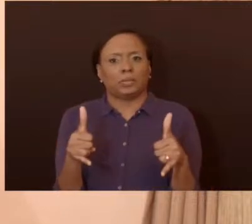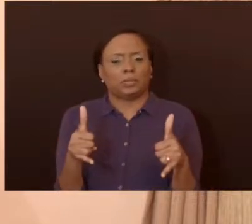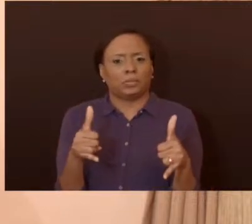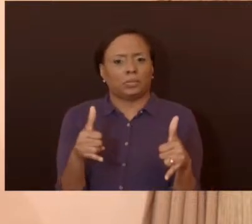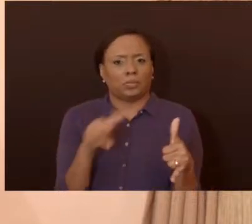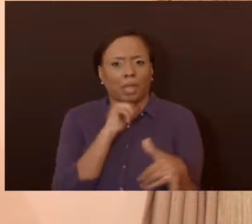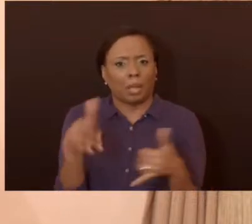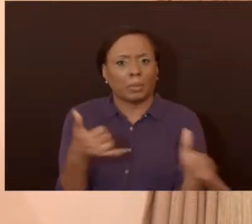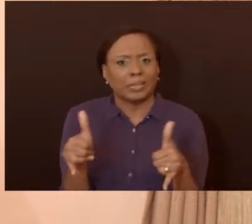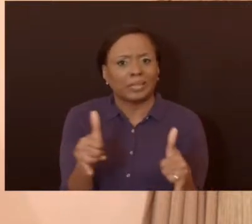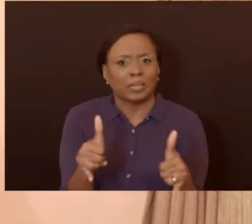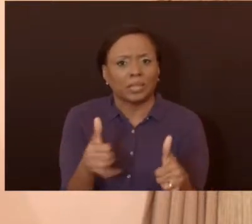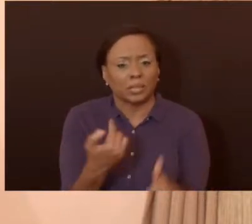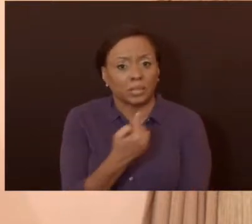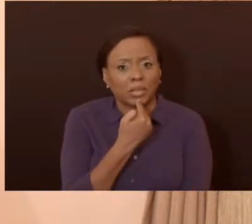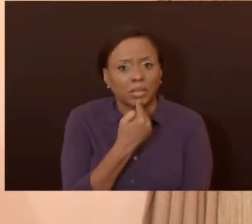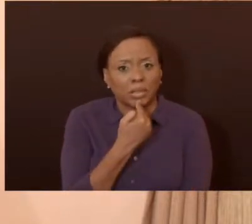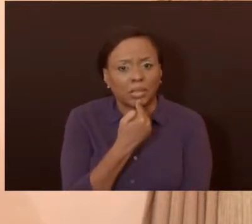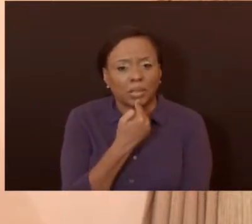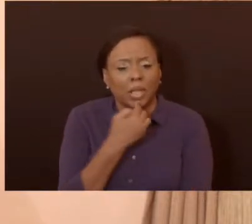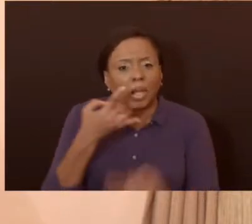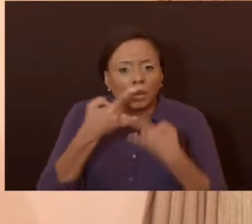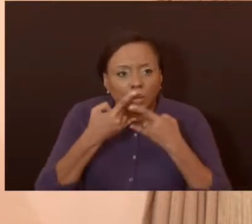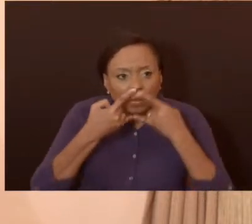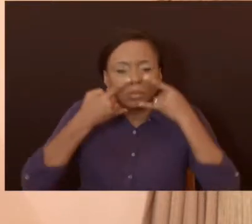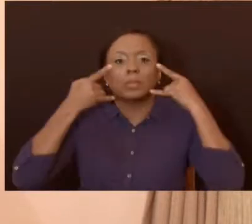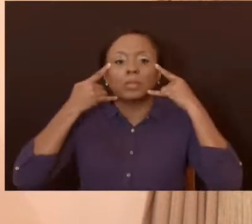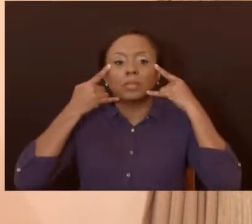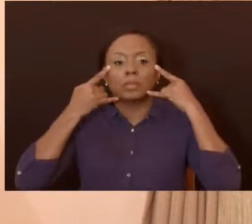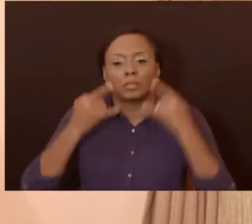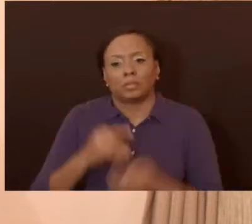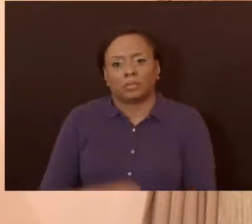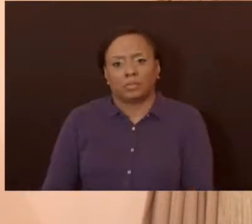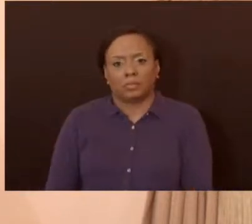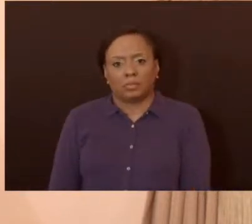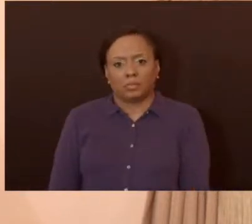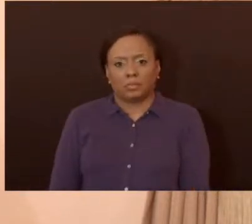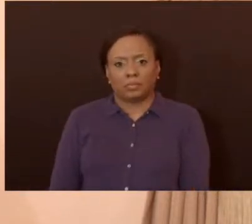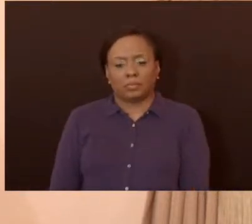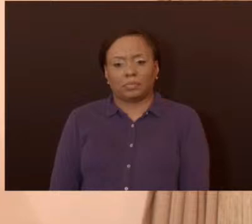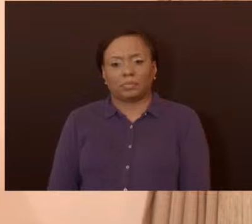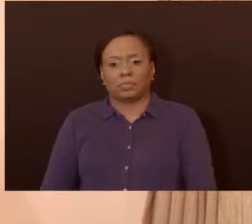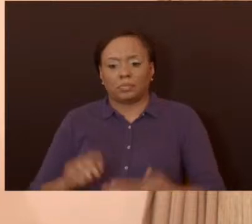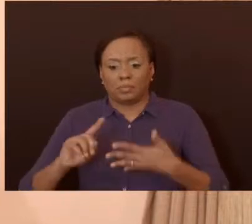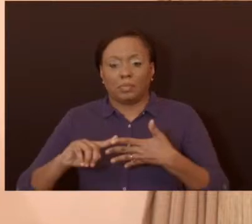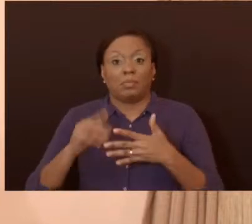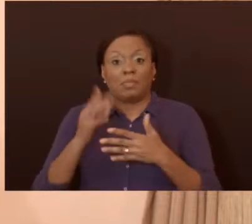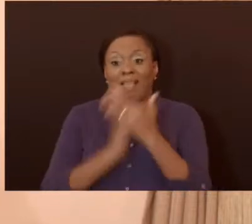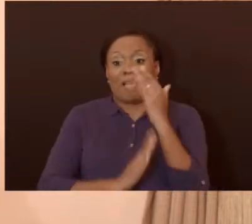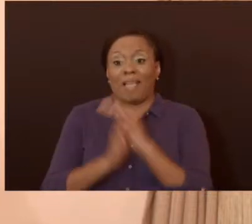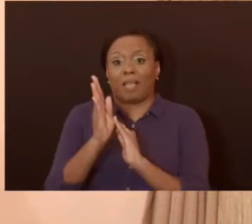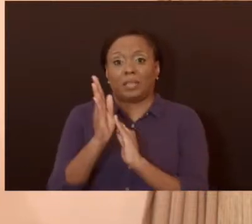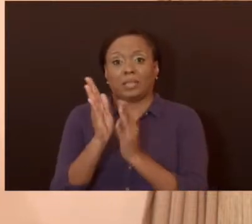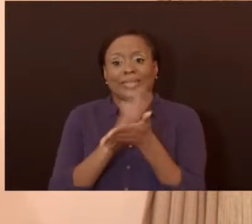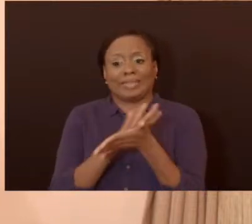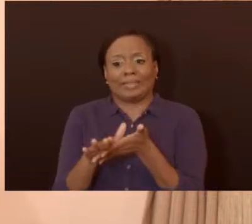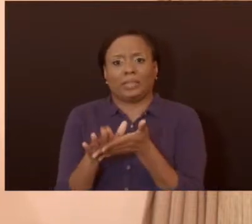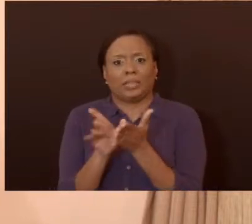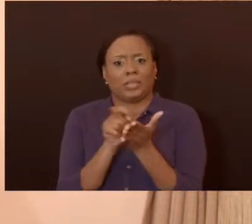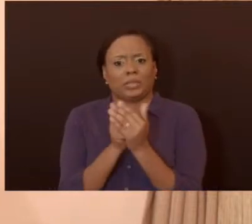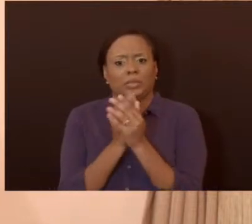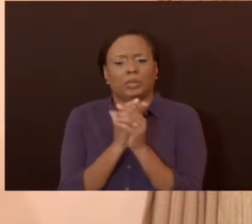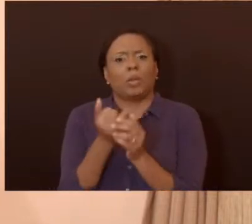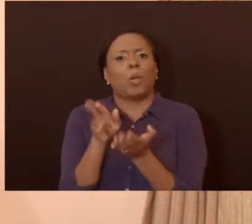is extremely serious. Wear your mask. Keep your hands clean. Wash them. So,